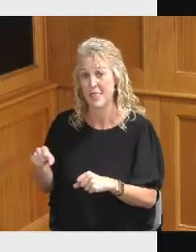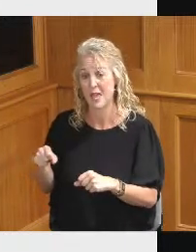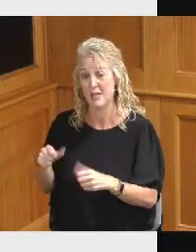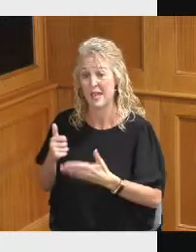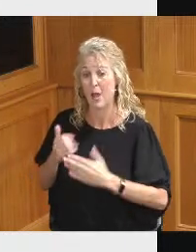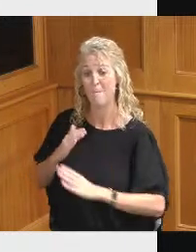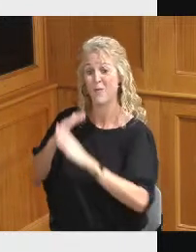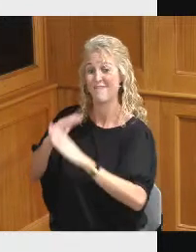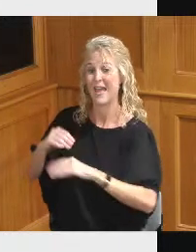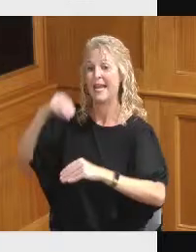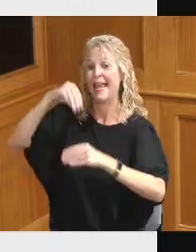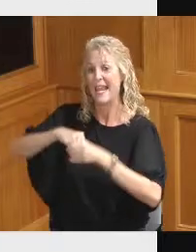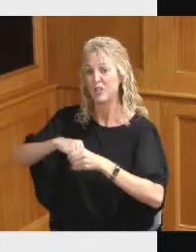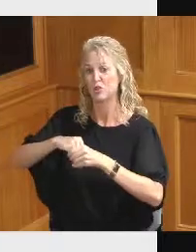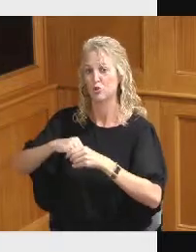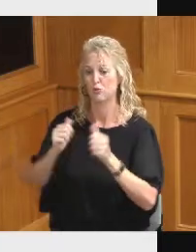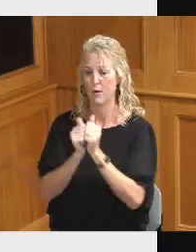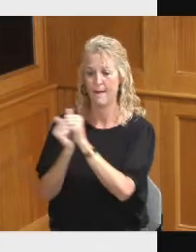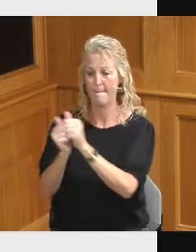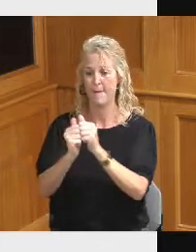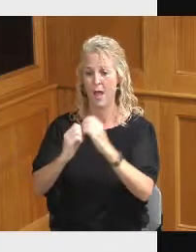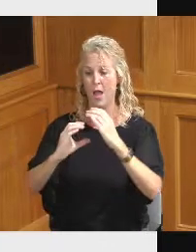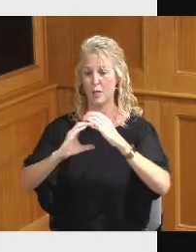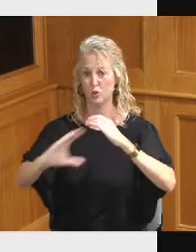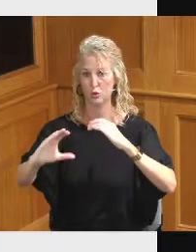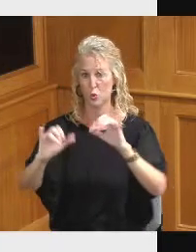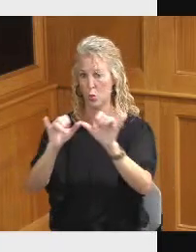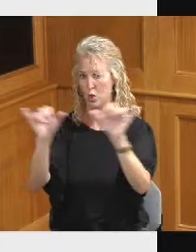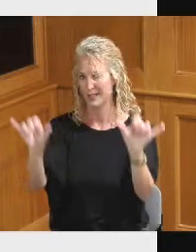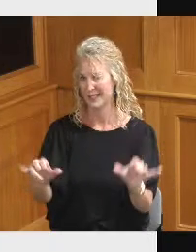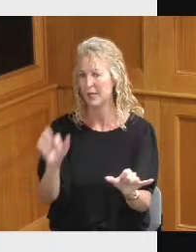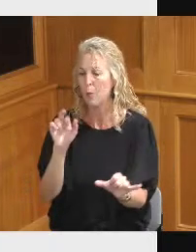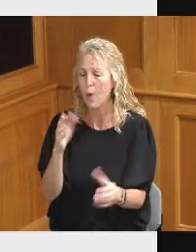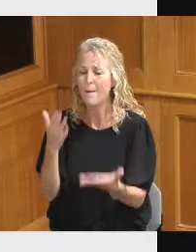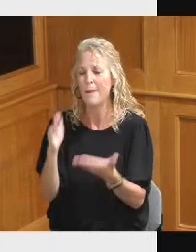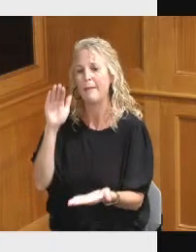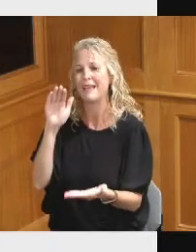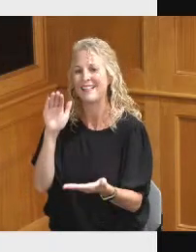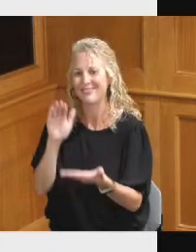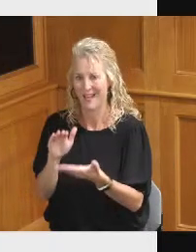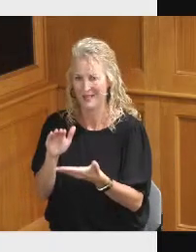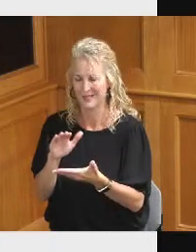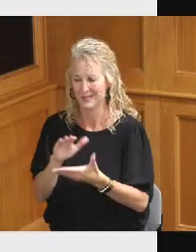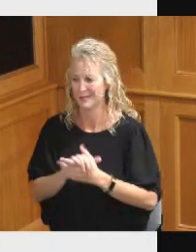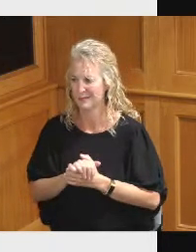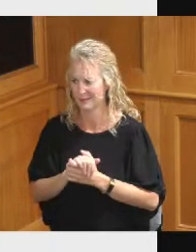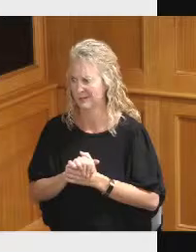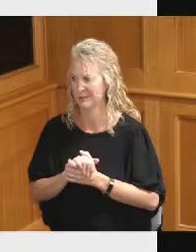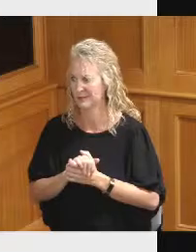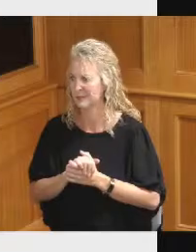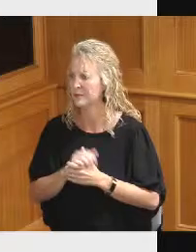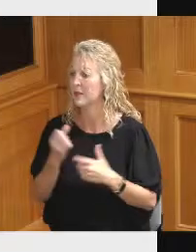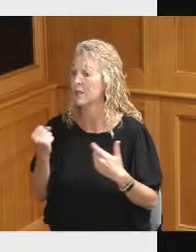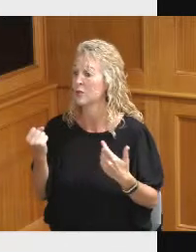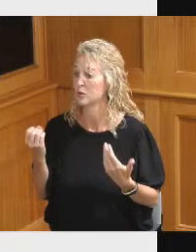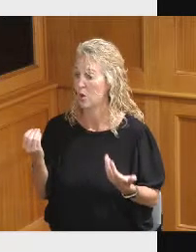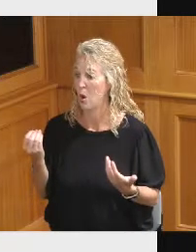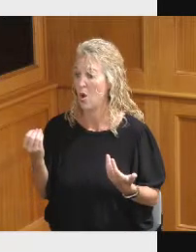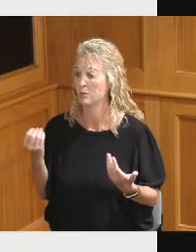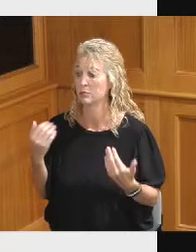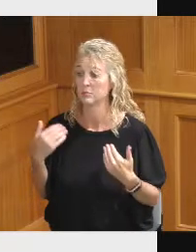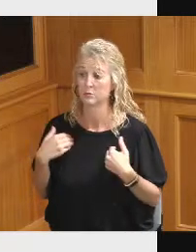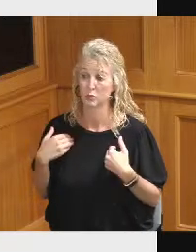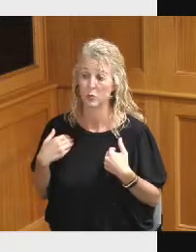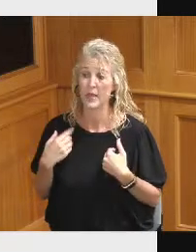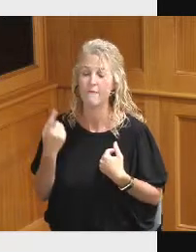sewer system, or at least to shave off again that peak flow that we see during wet weather events. So we've got an idea about